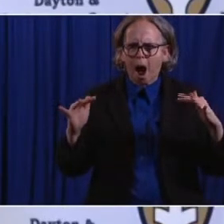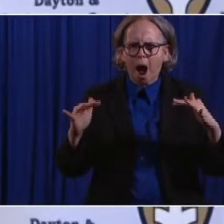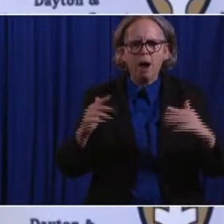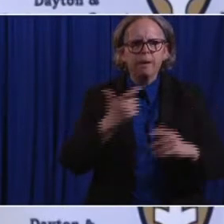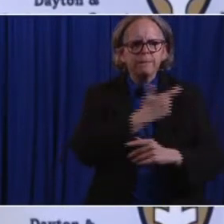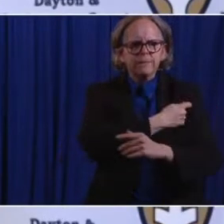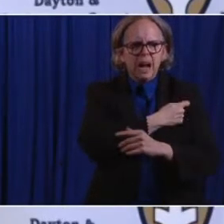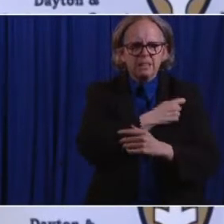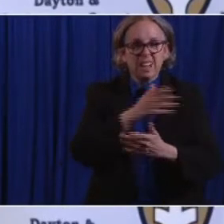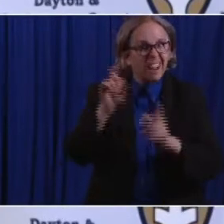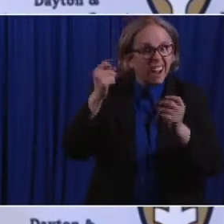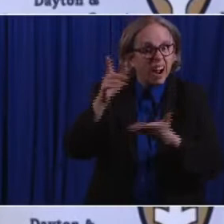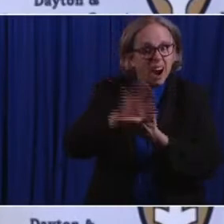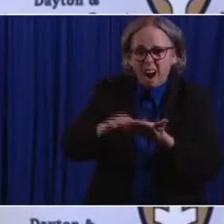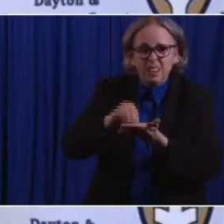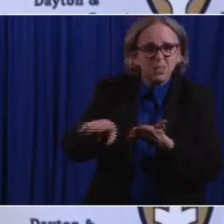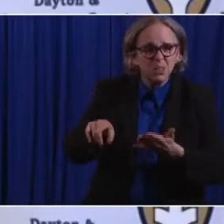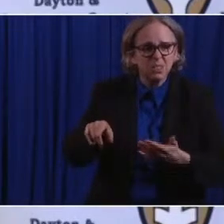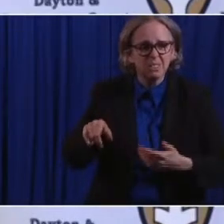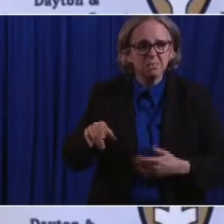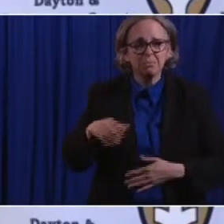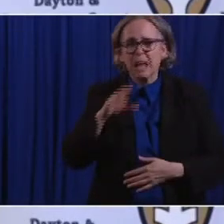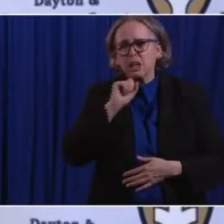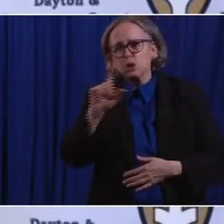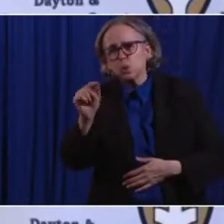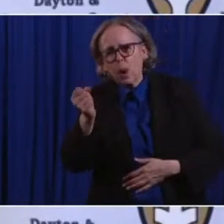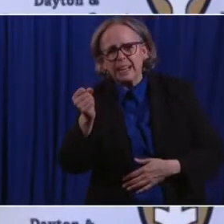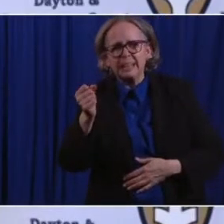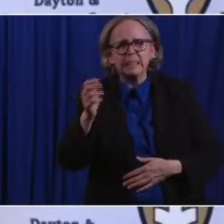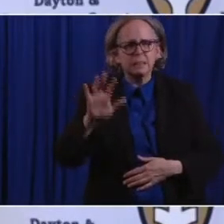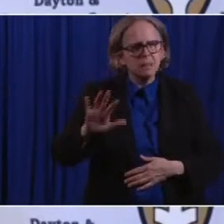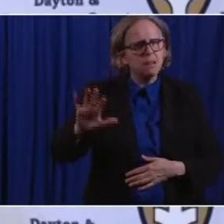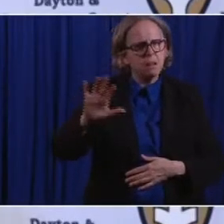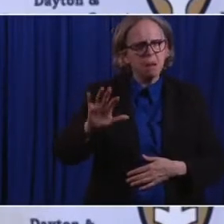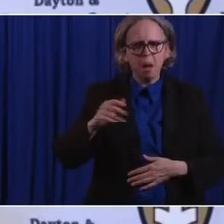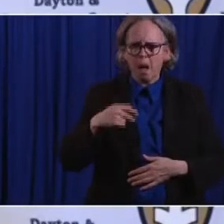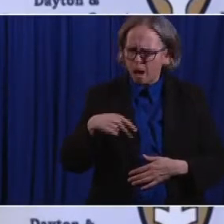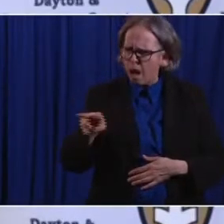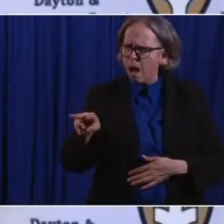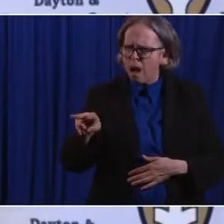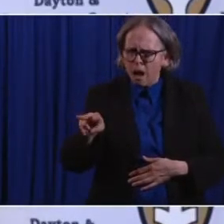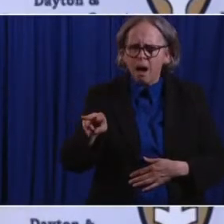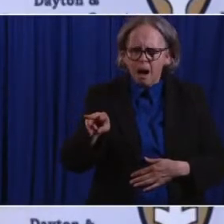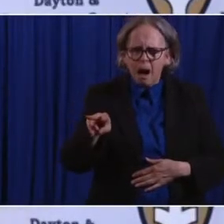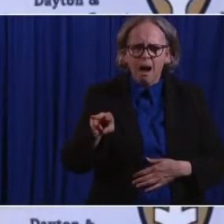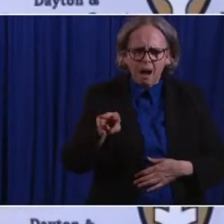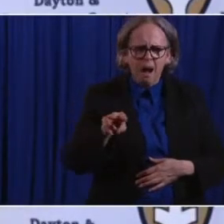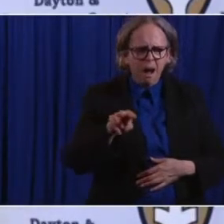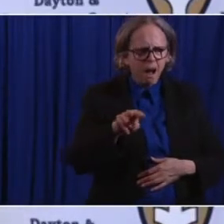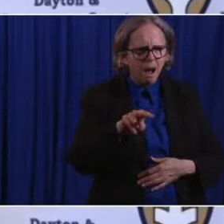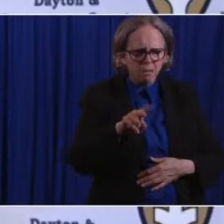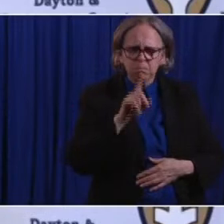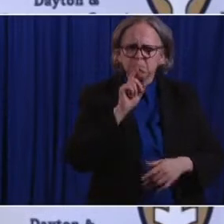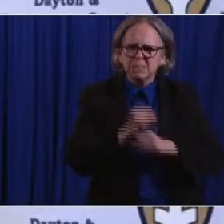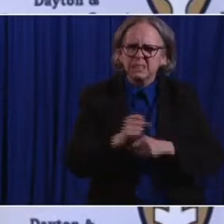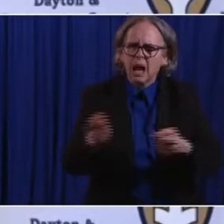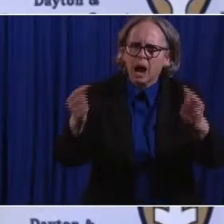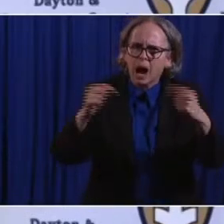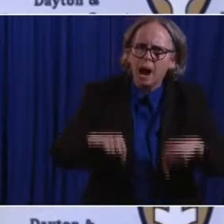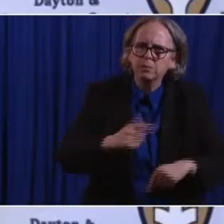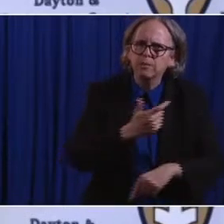We saw people in their 20s. So I think you're starting to see people younger